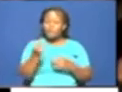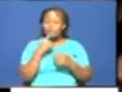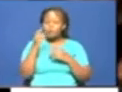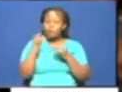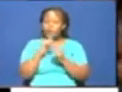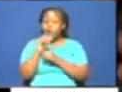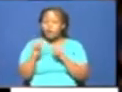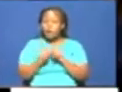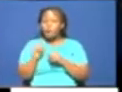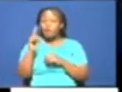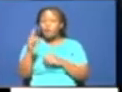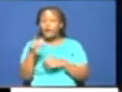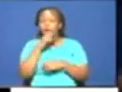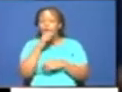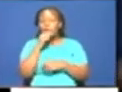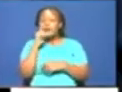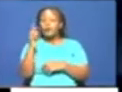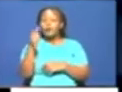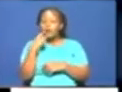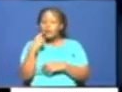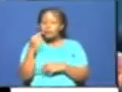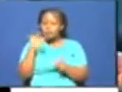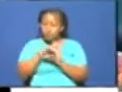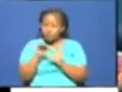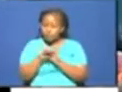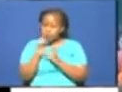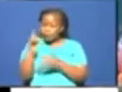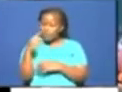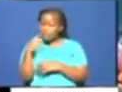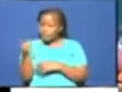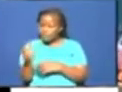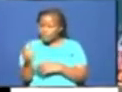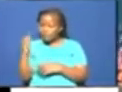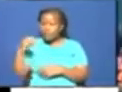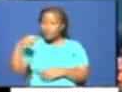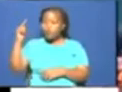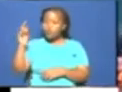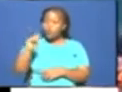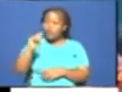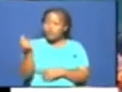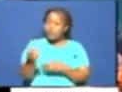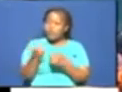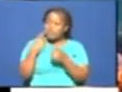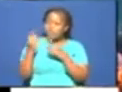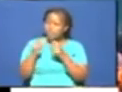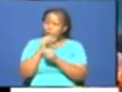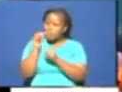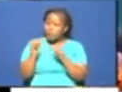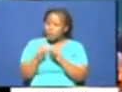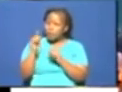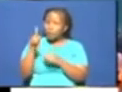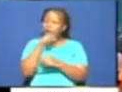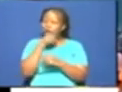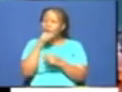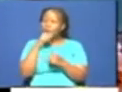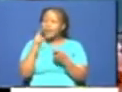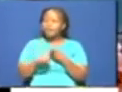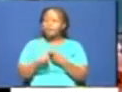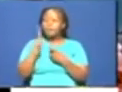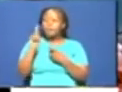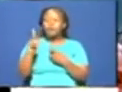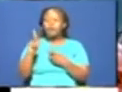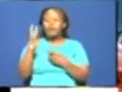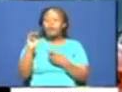one vote, one shilling, Northern Kenya spoke of one man, 1 kilometer,